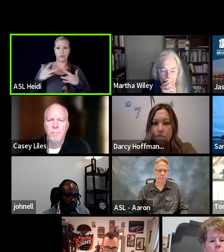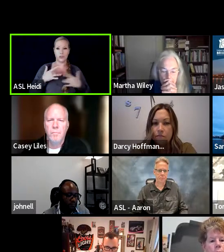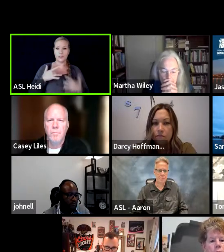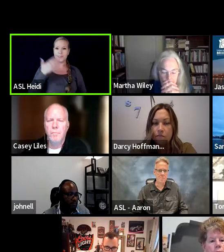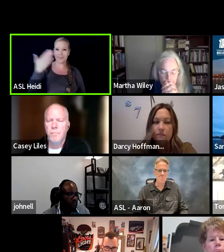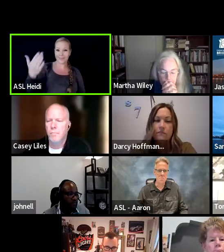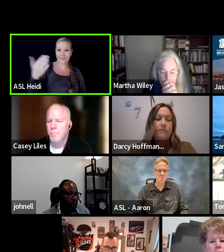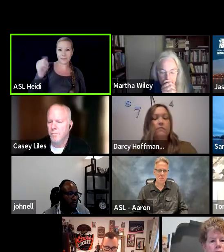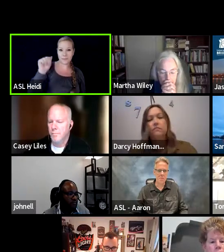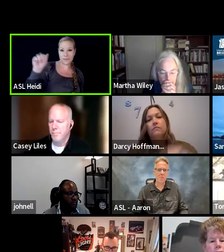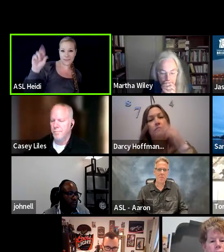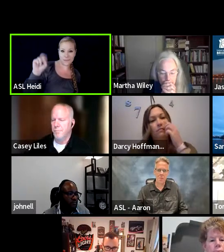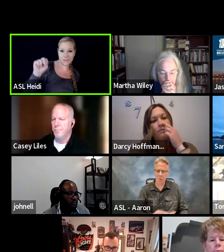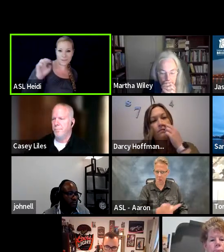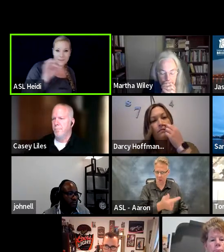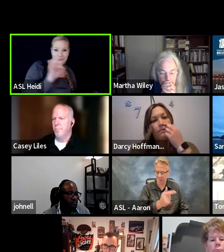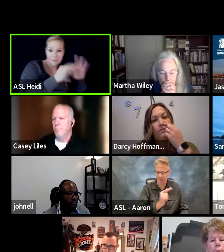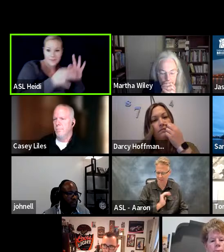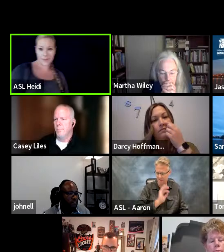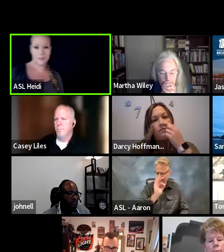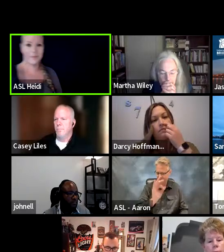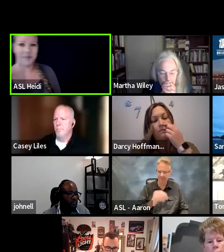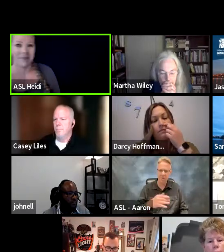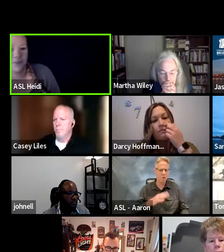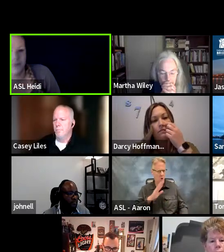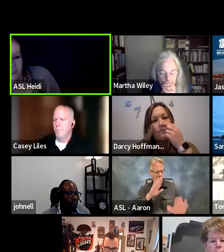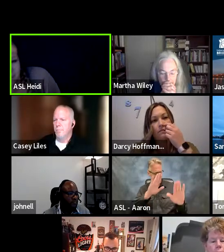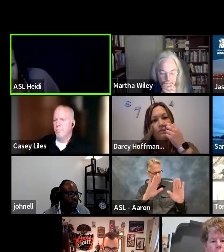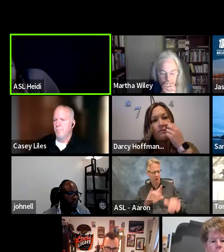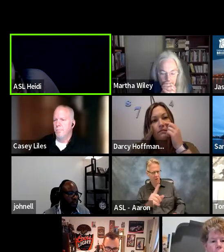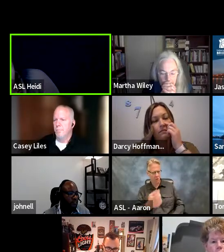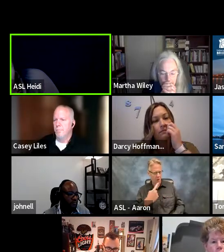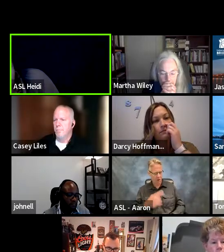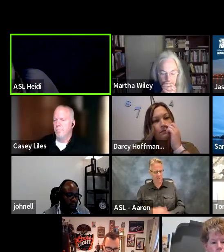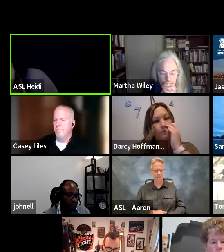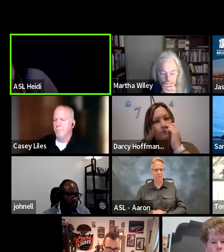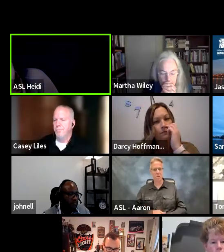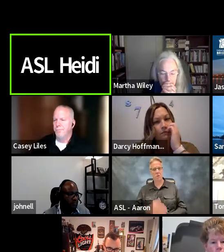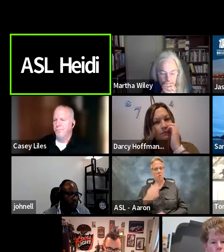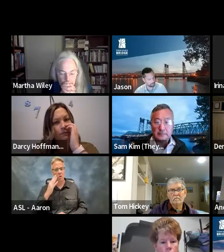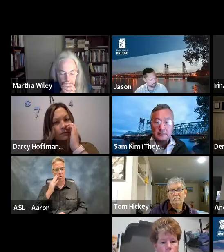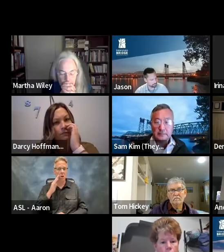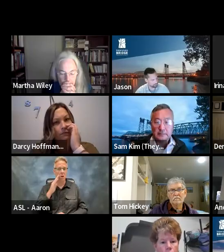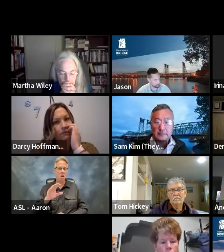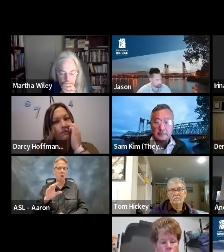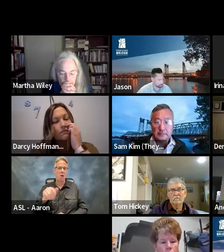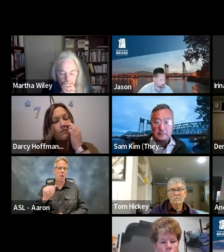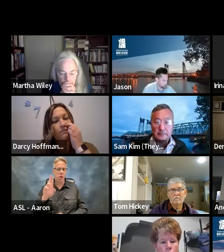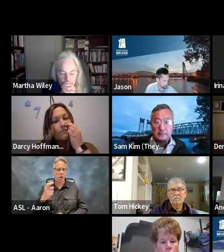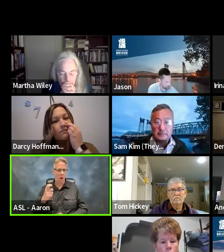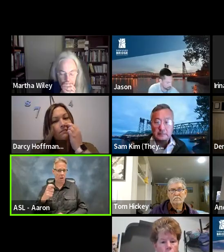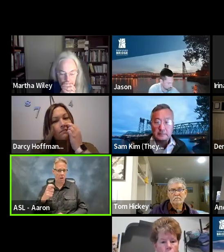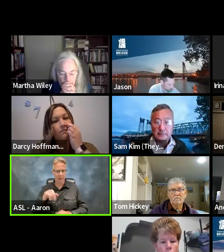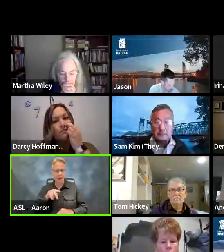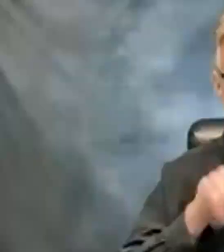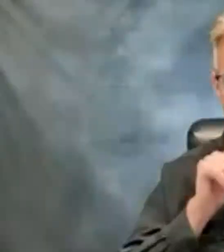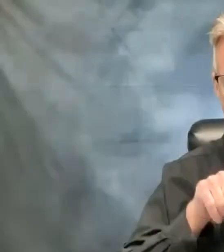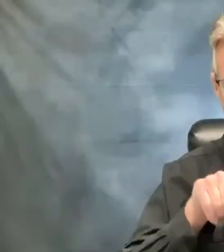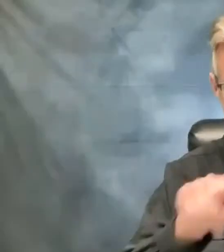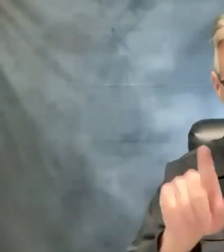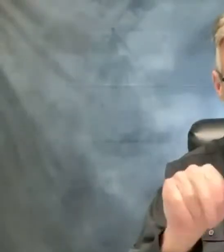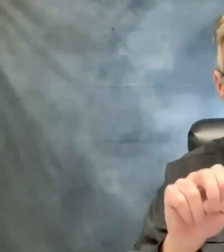can add anything else. Aux lanes is a great example of that, where